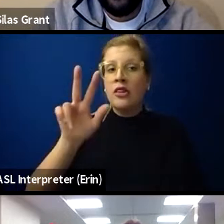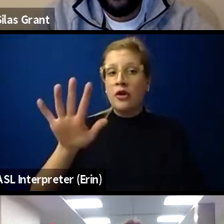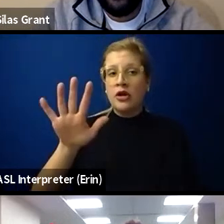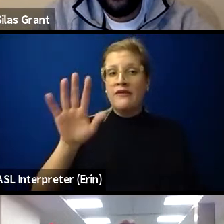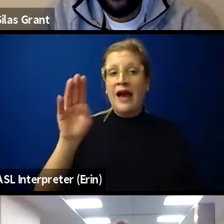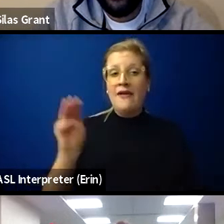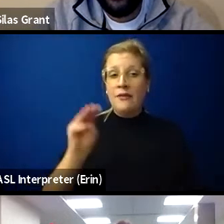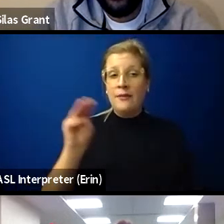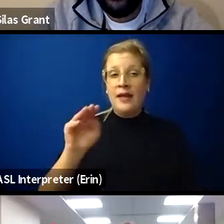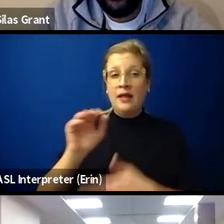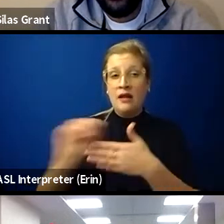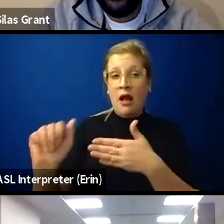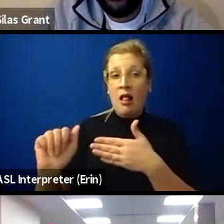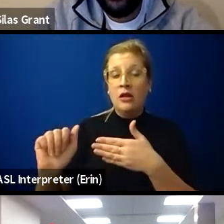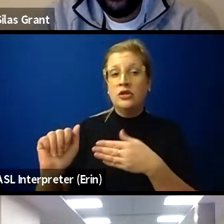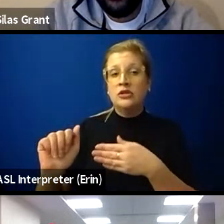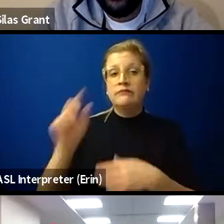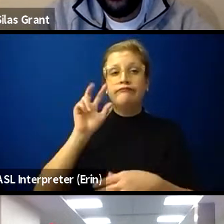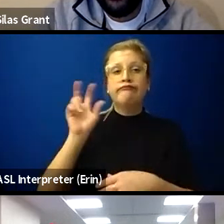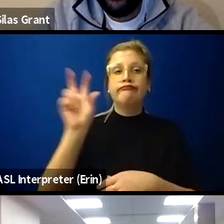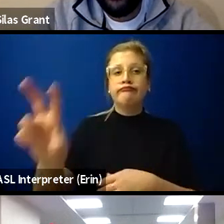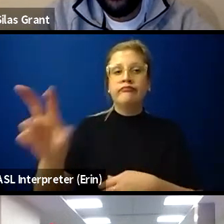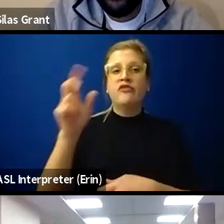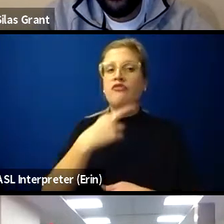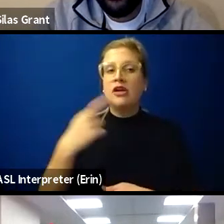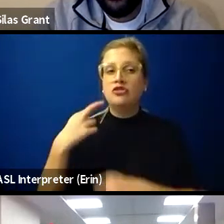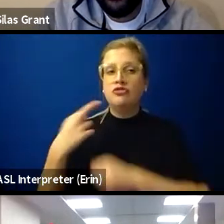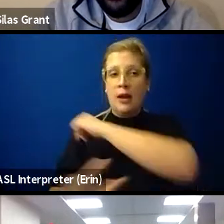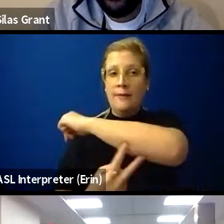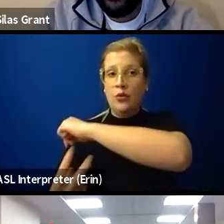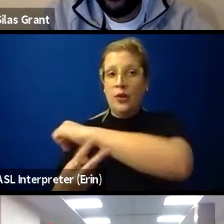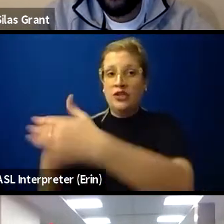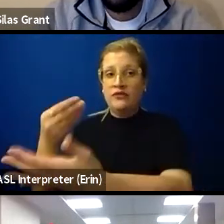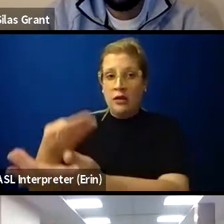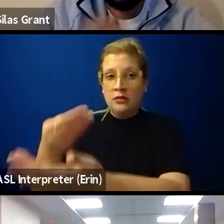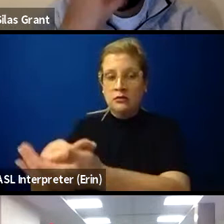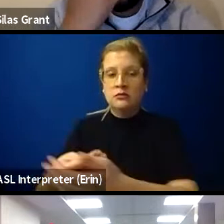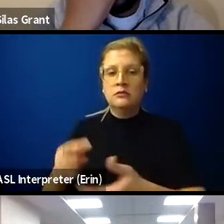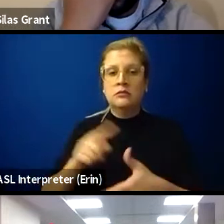going towards the restaurant bridge fund.